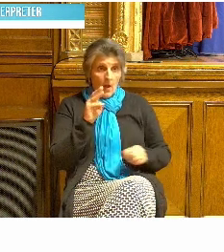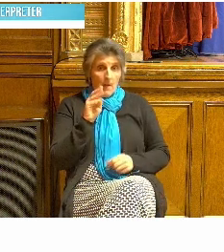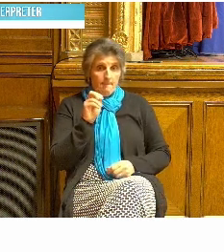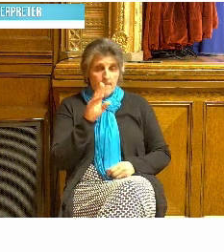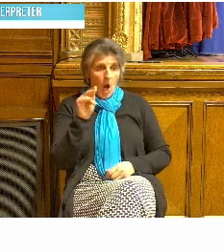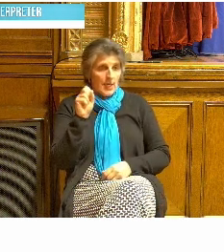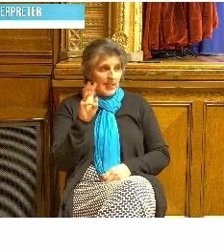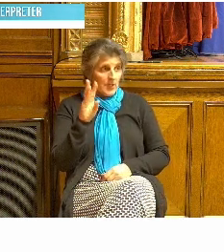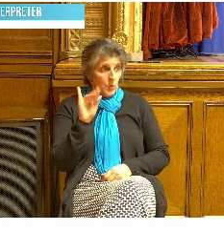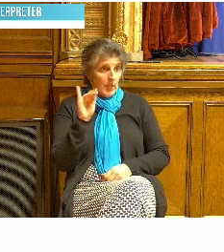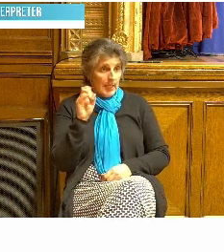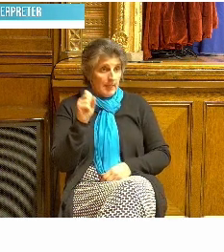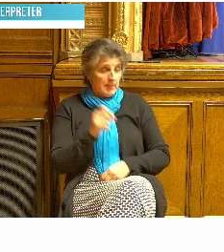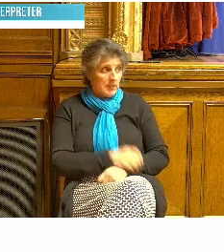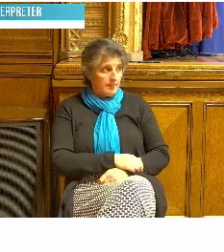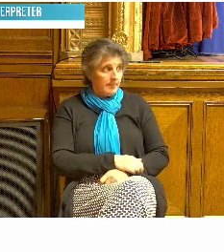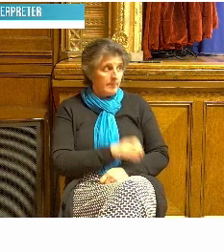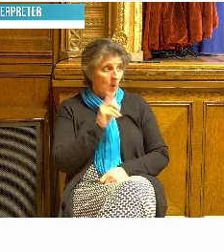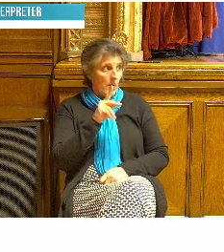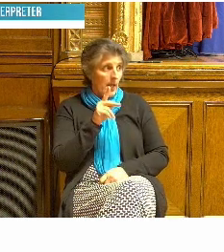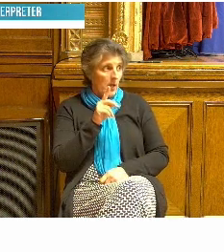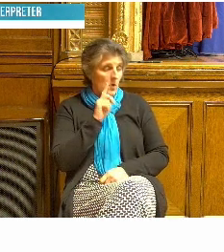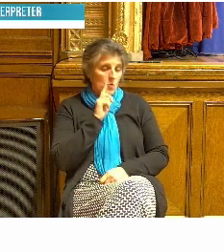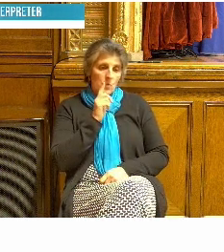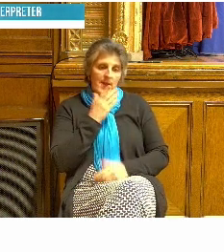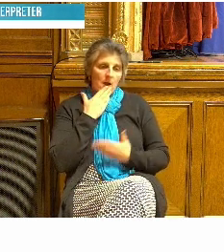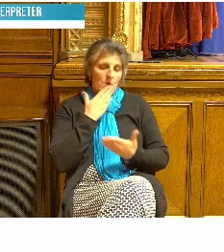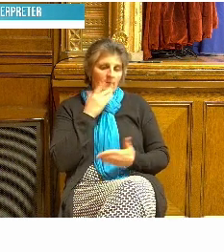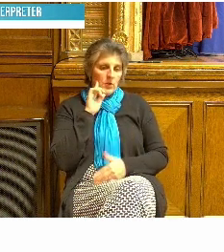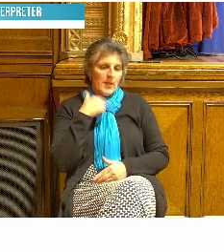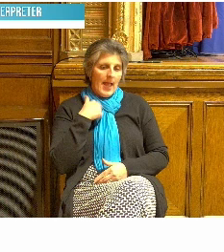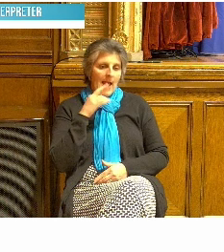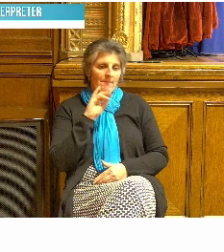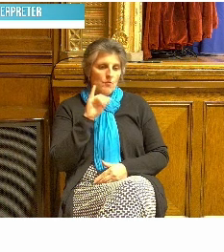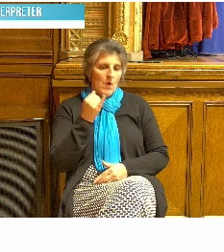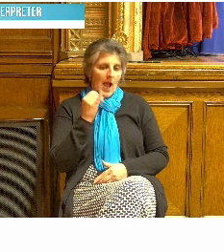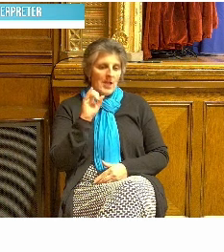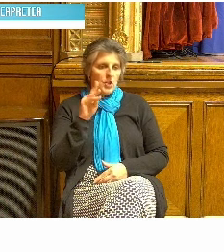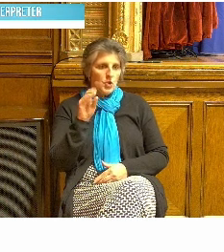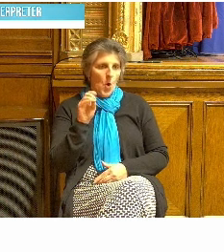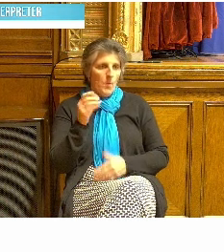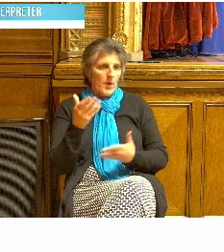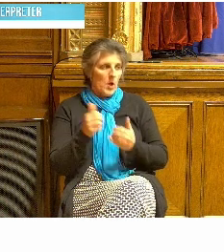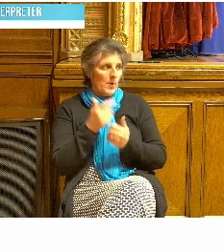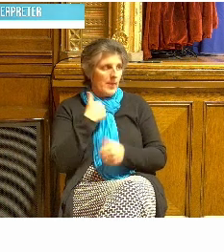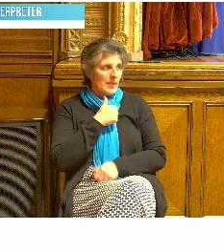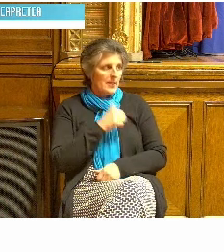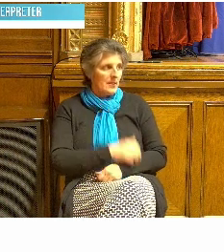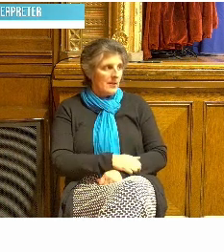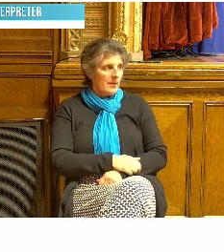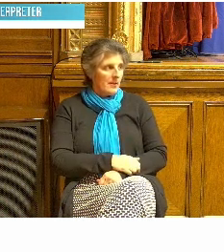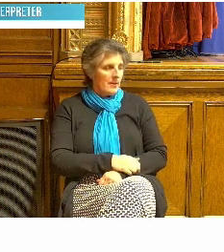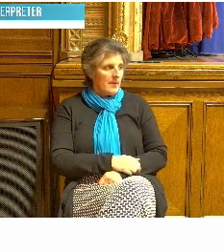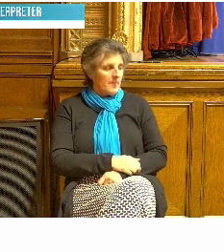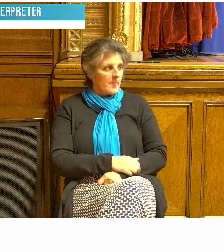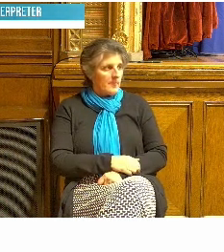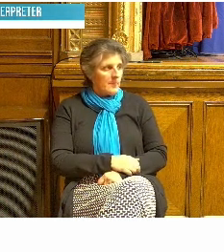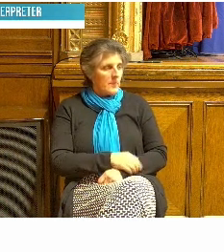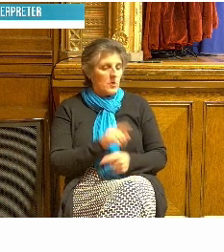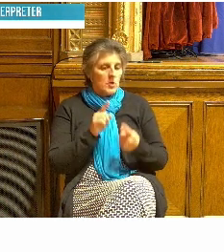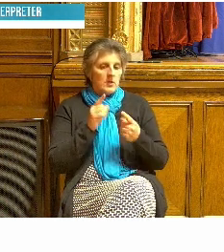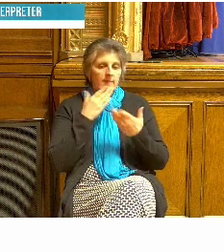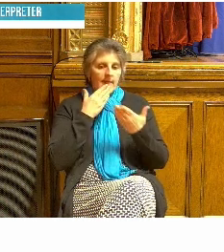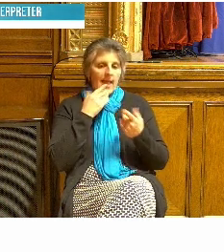Marcus Williams. Okay, we are grateful to have Raj Jomo here with us today. Raj Jomo. All right. Yes, to the commission and